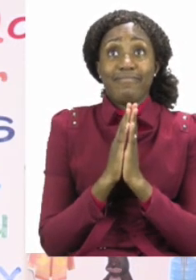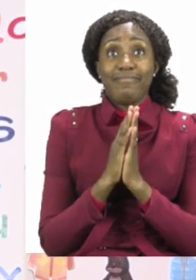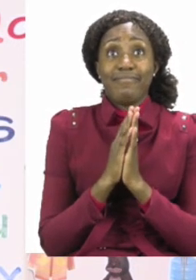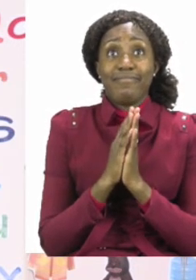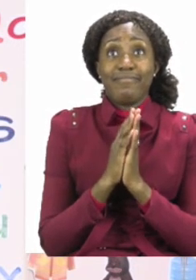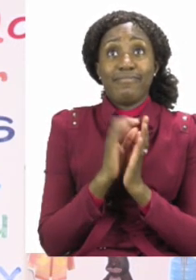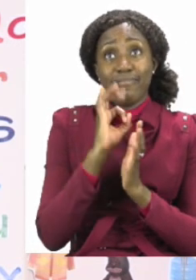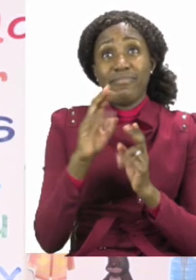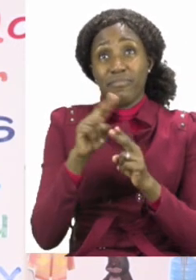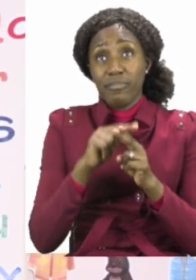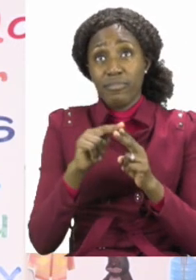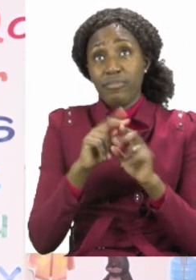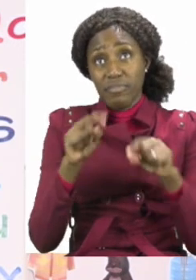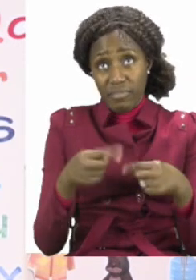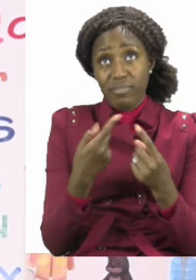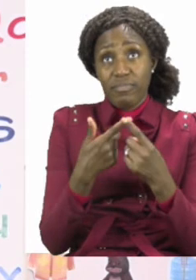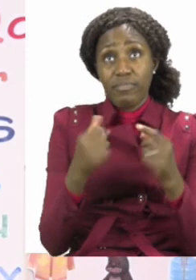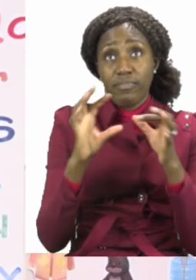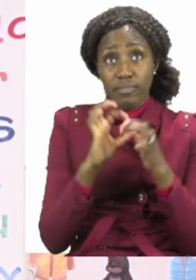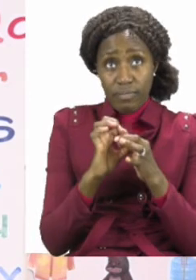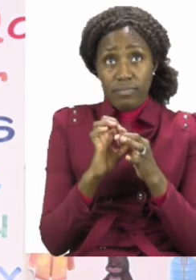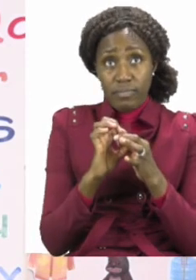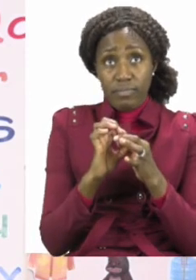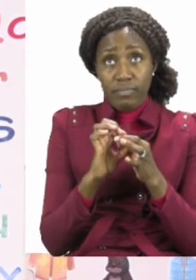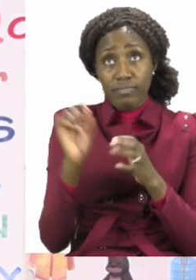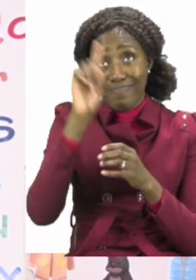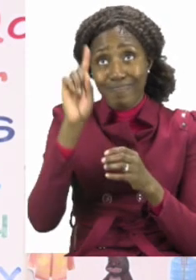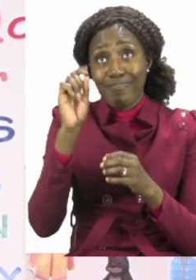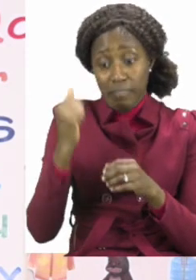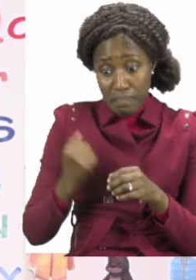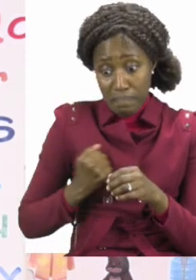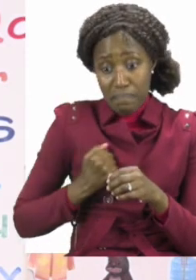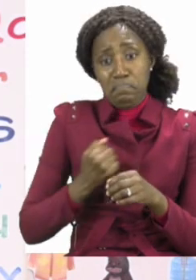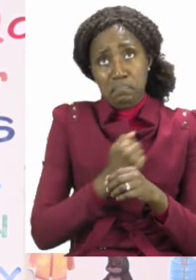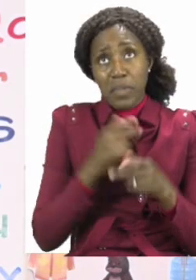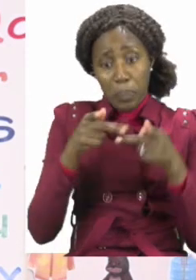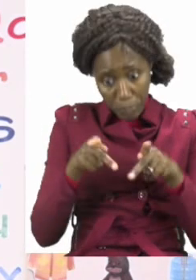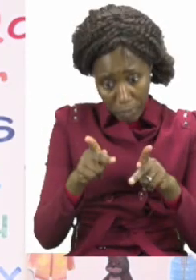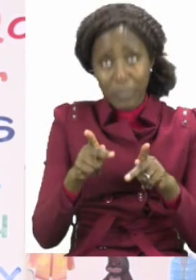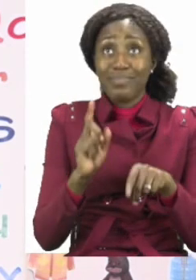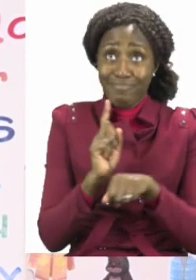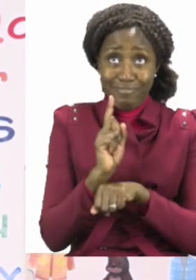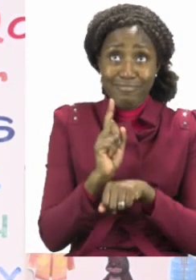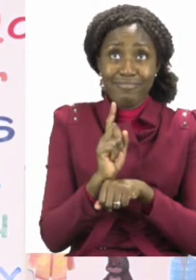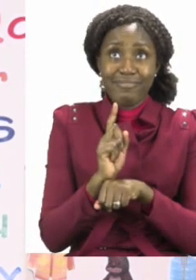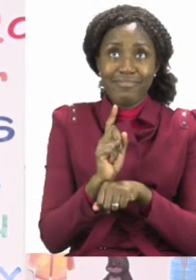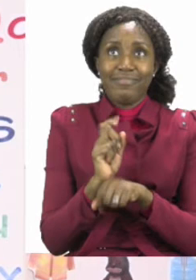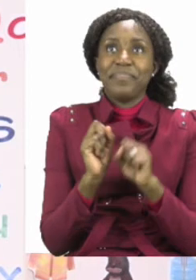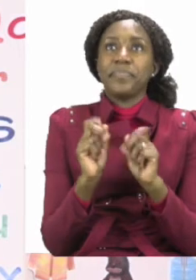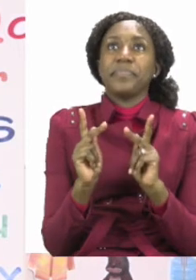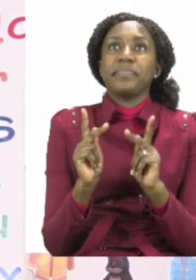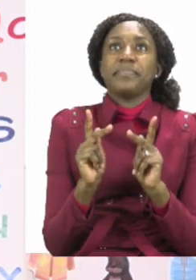use of these household items, remember to ask for permission first. Right.